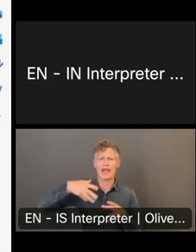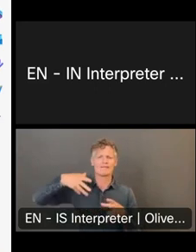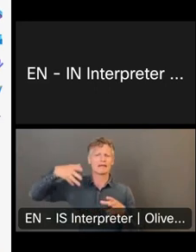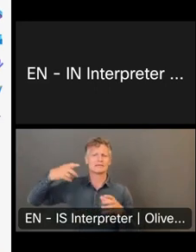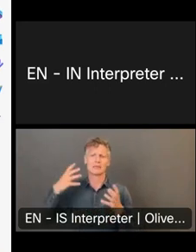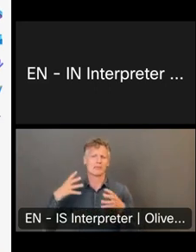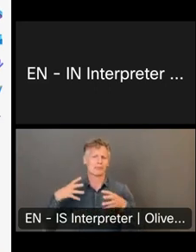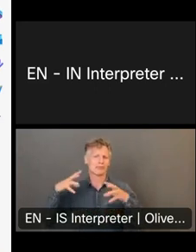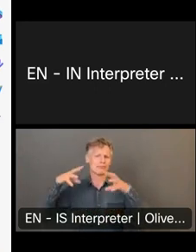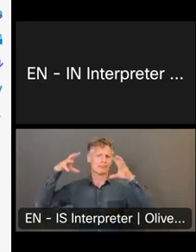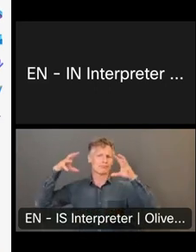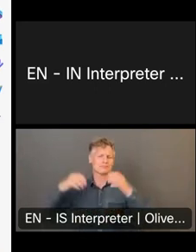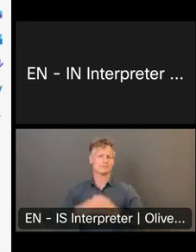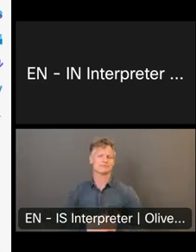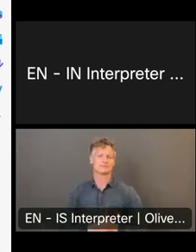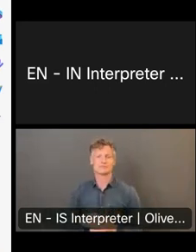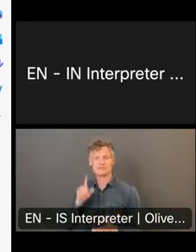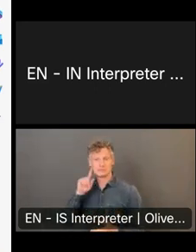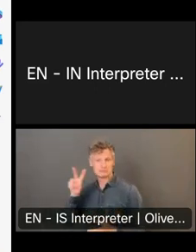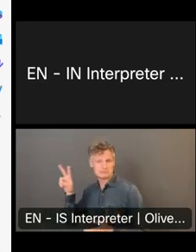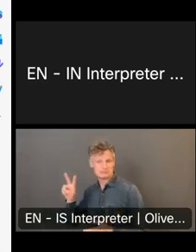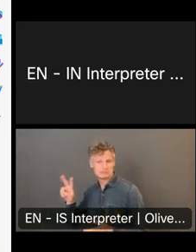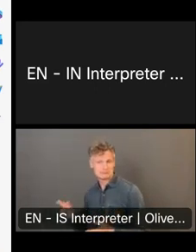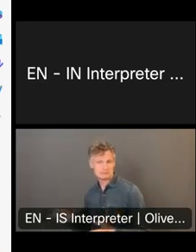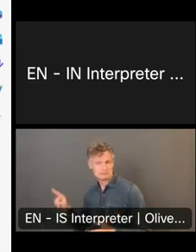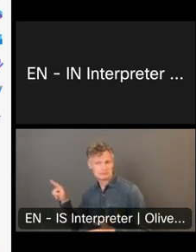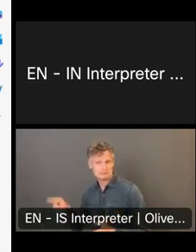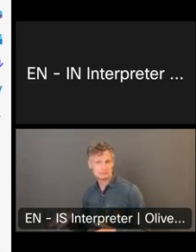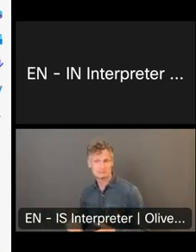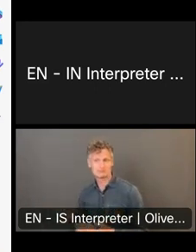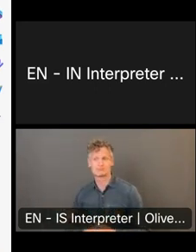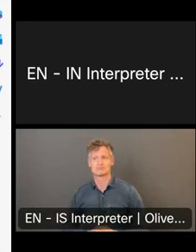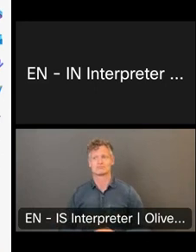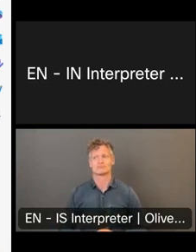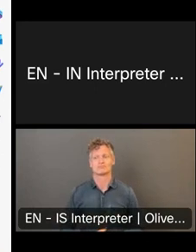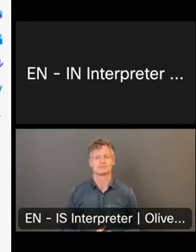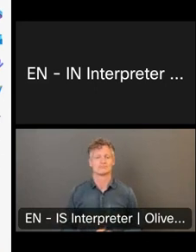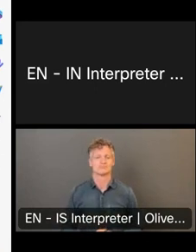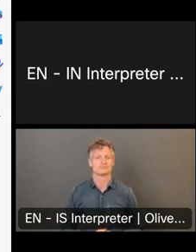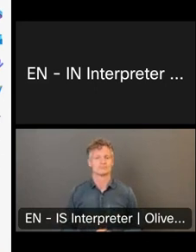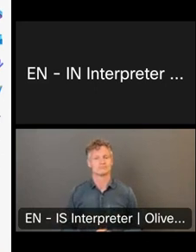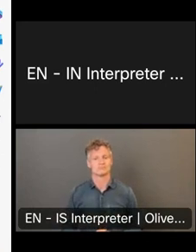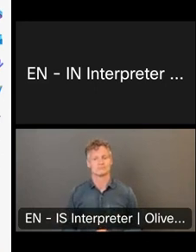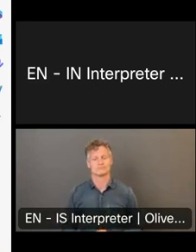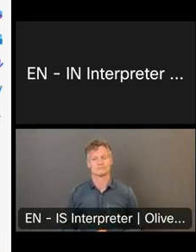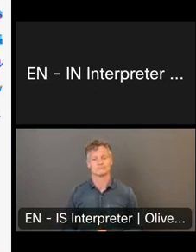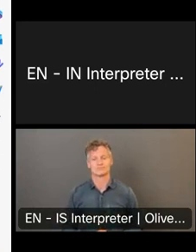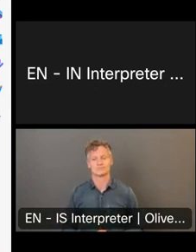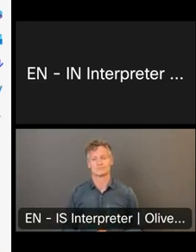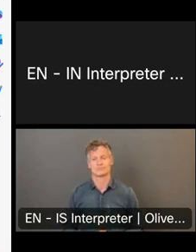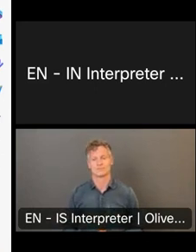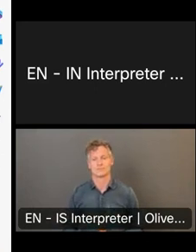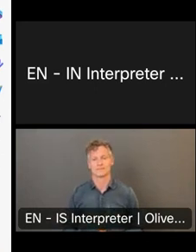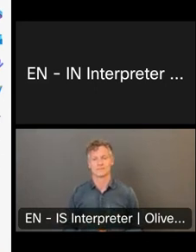hand approach. Linguistic change arises as an evolutionary product resulting from the cumulative effect of actions not individually intended